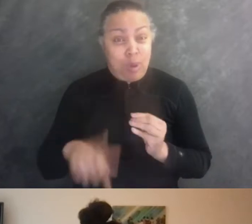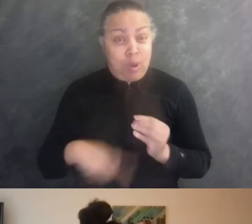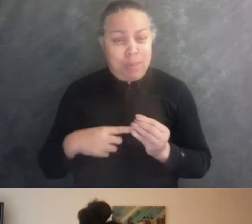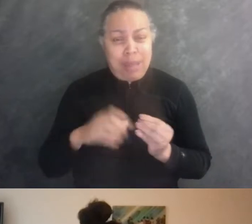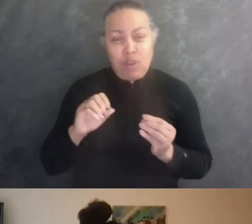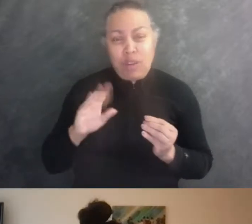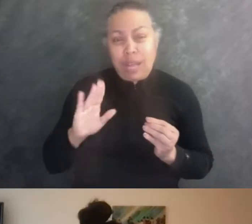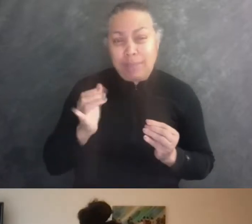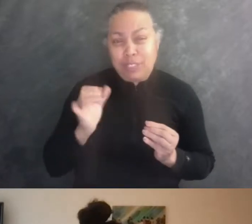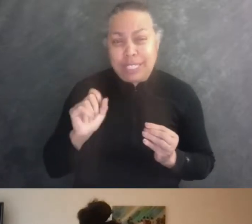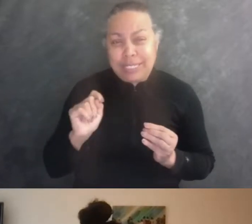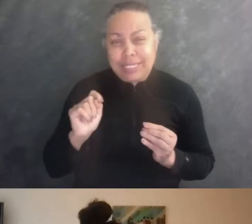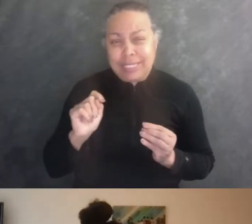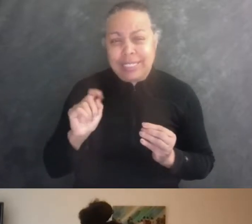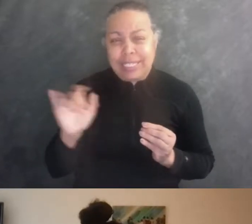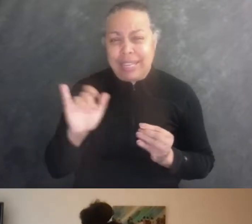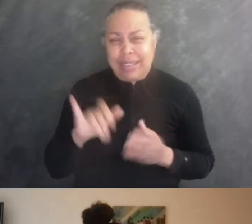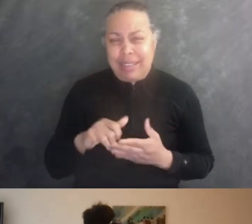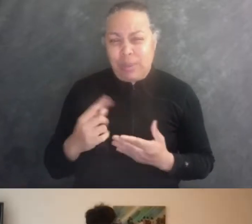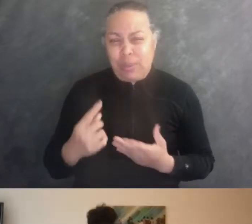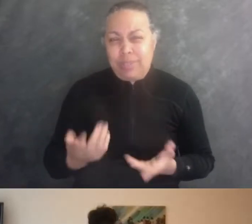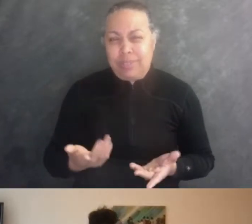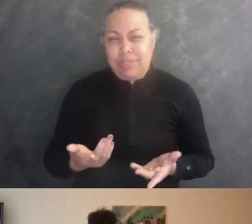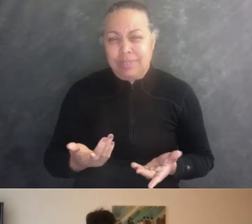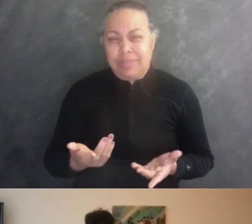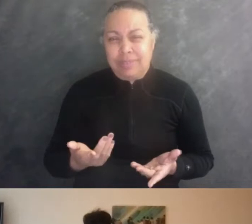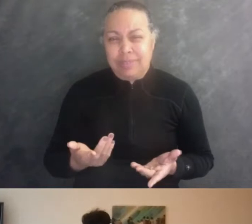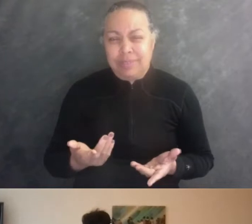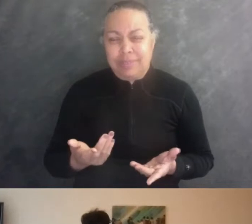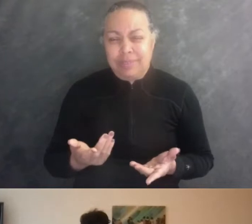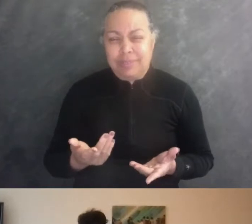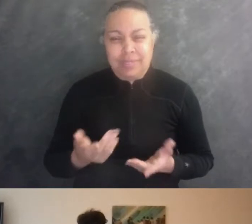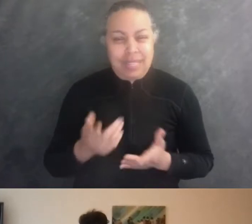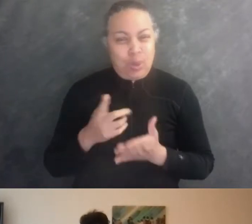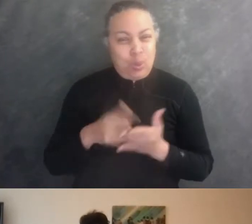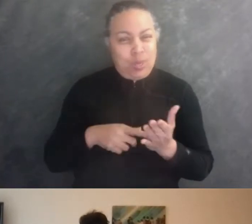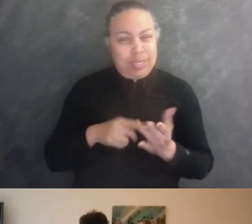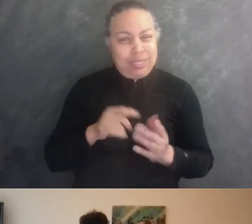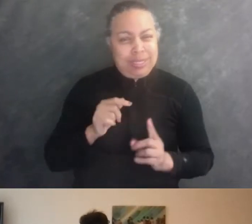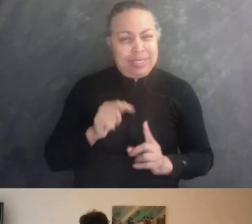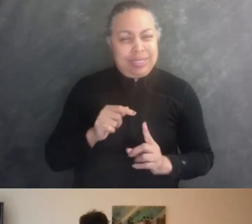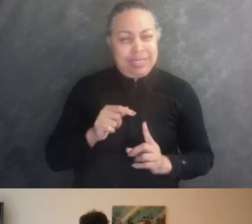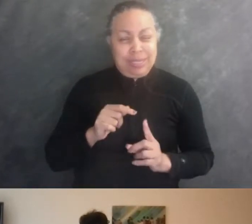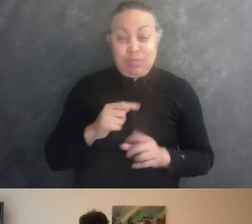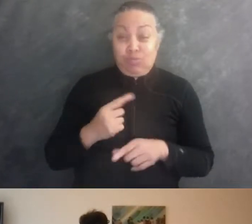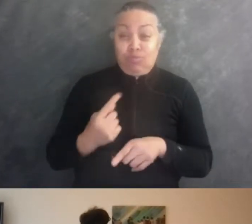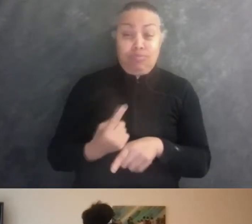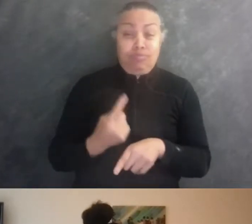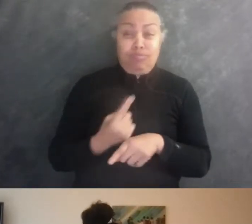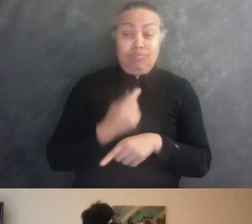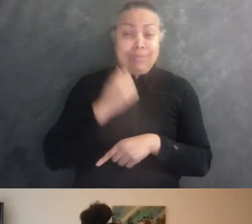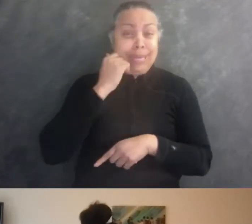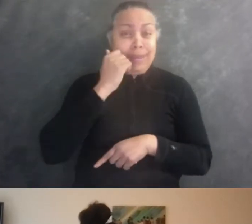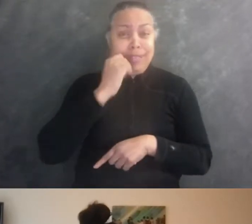objects like that. What does this sort of ordinary